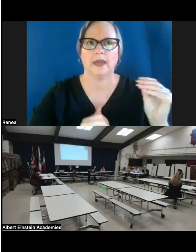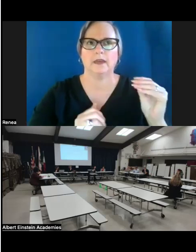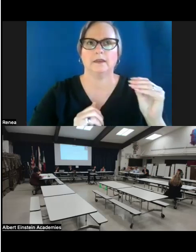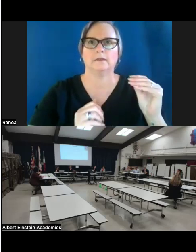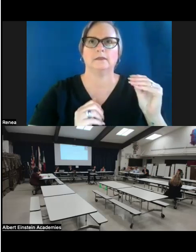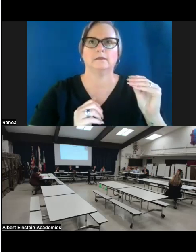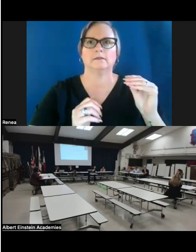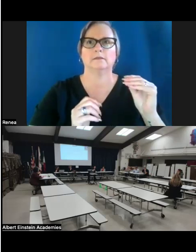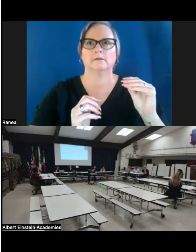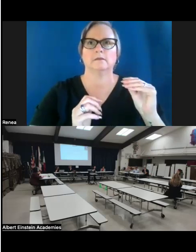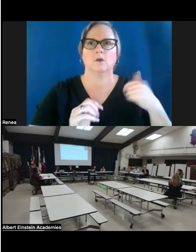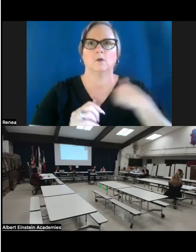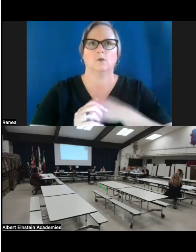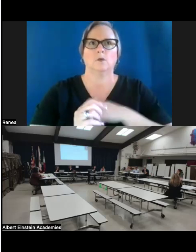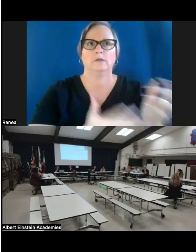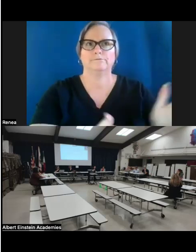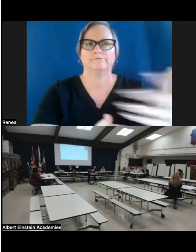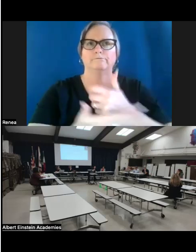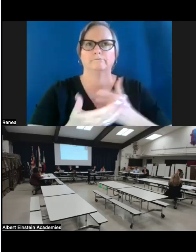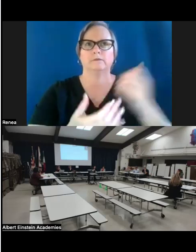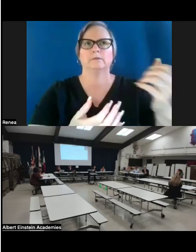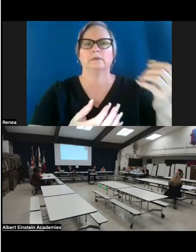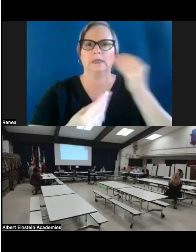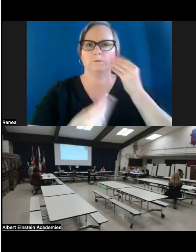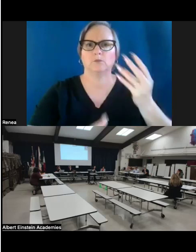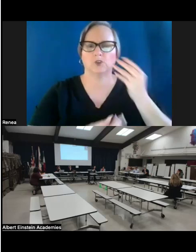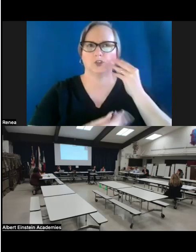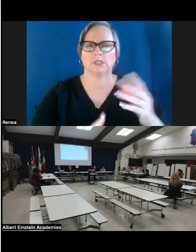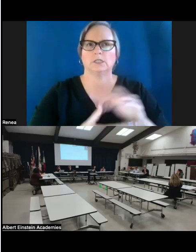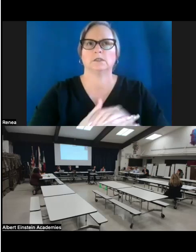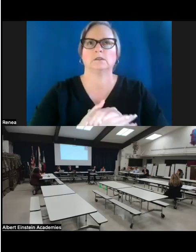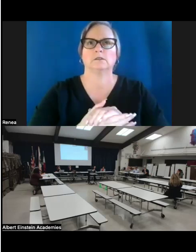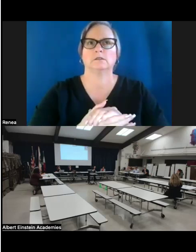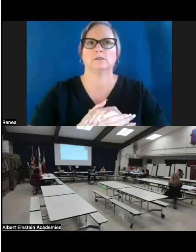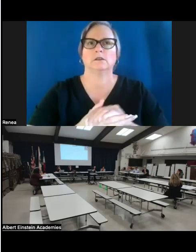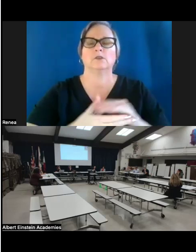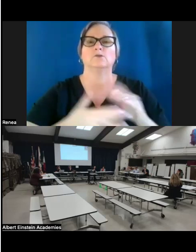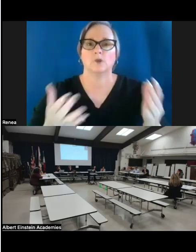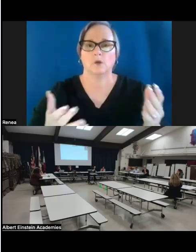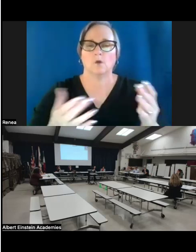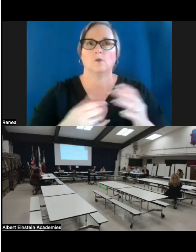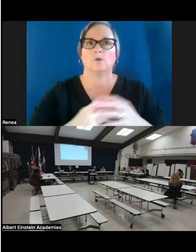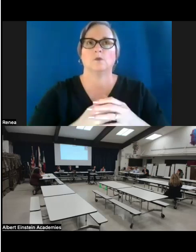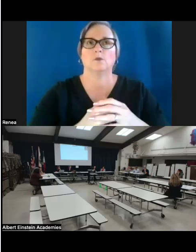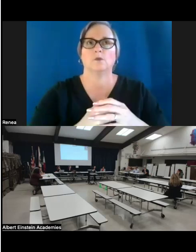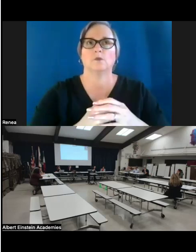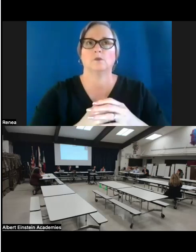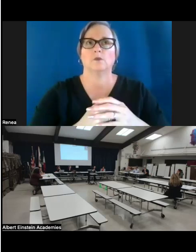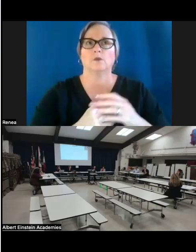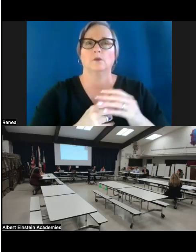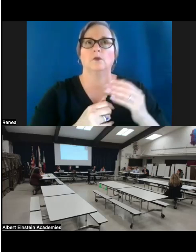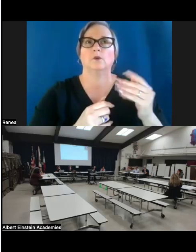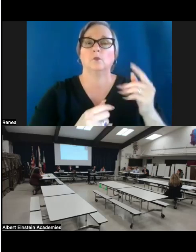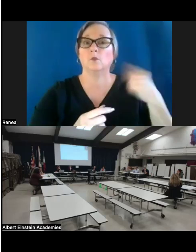from the community members. And so knowing how busy everyone is, we thought